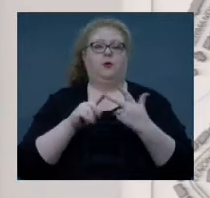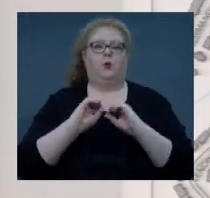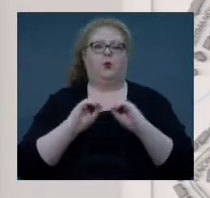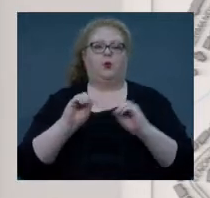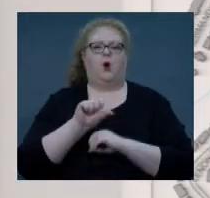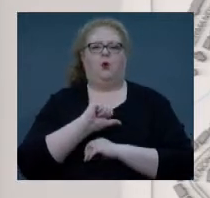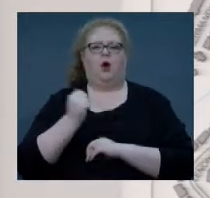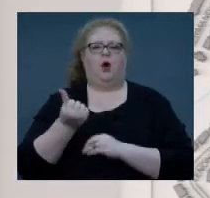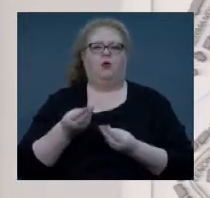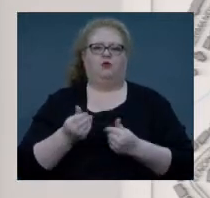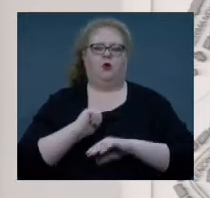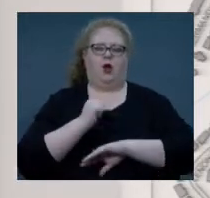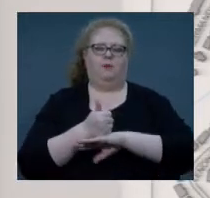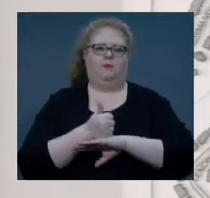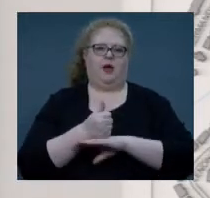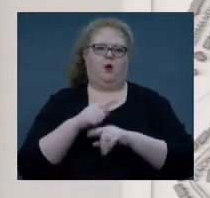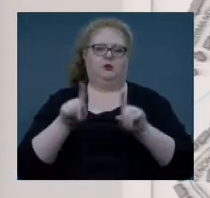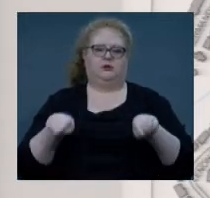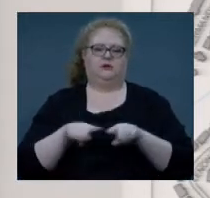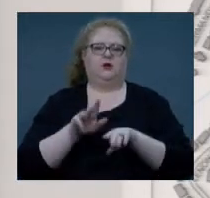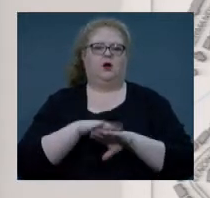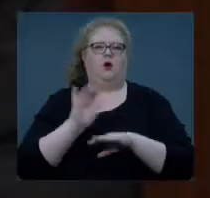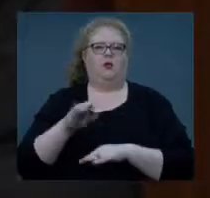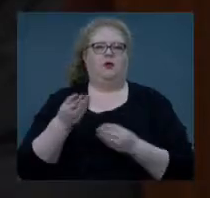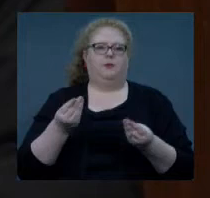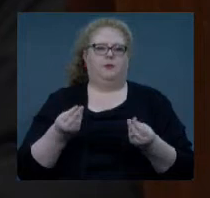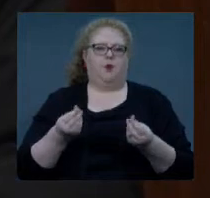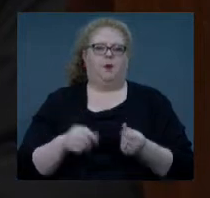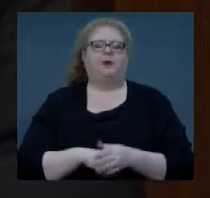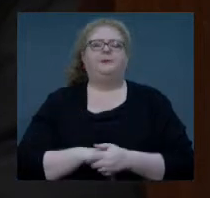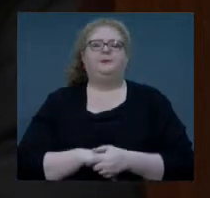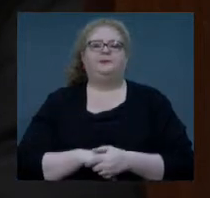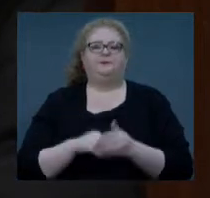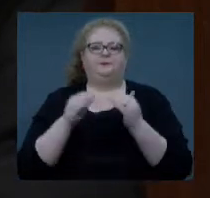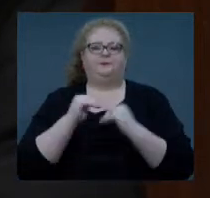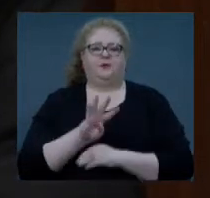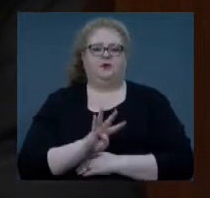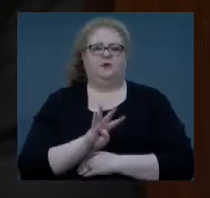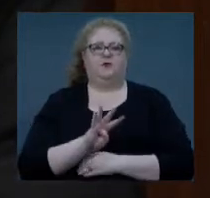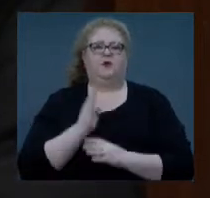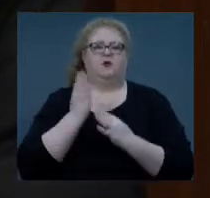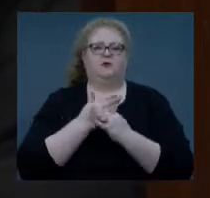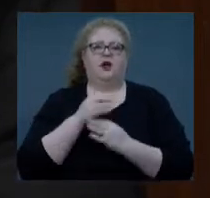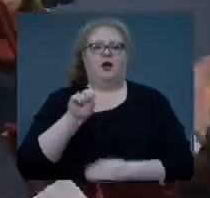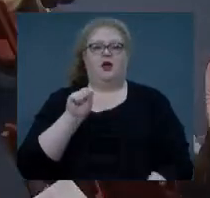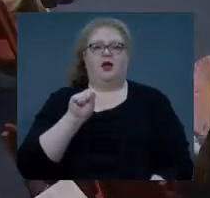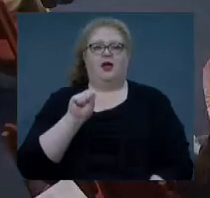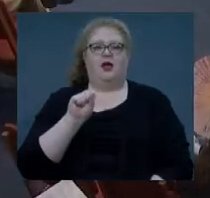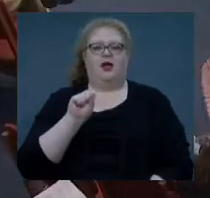other ground-mounted sign on the property. Item 4, file